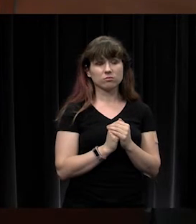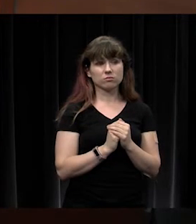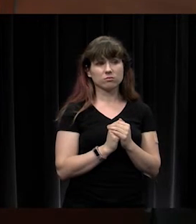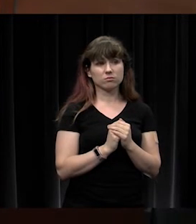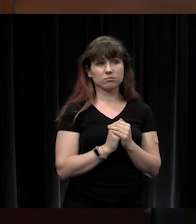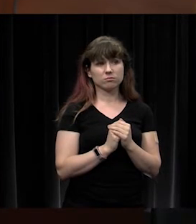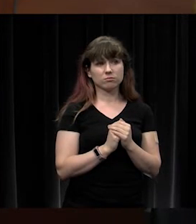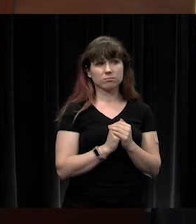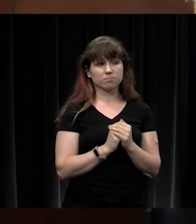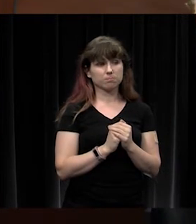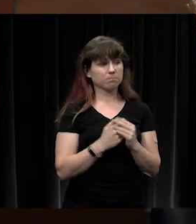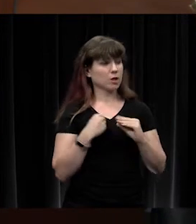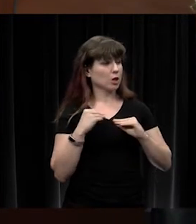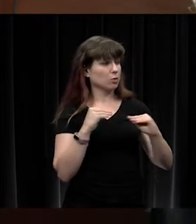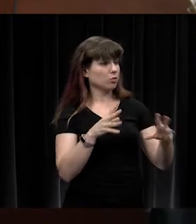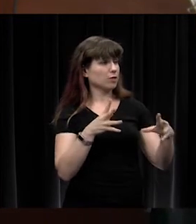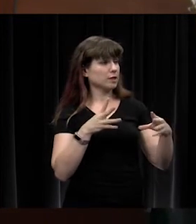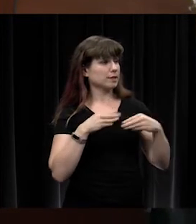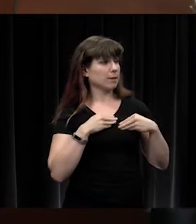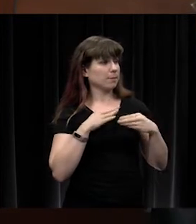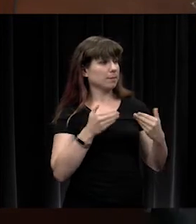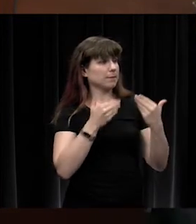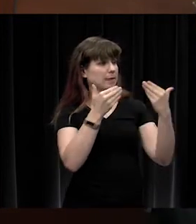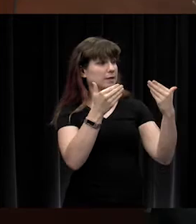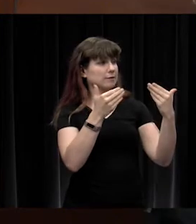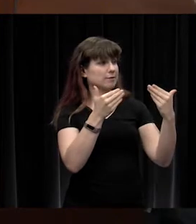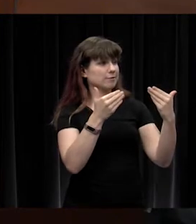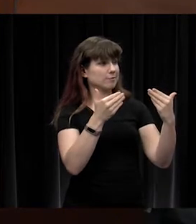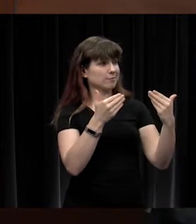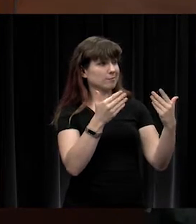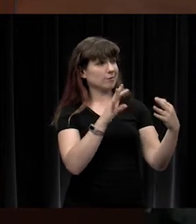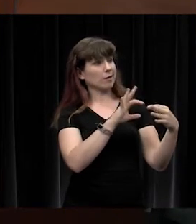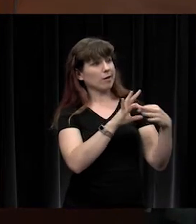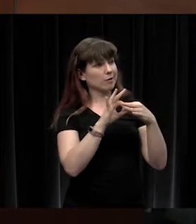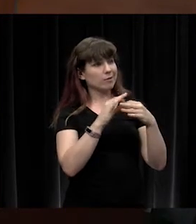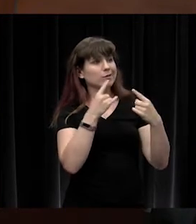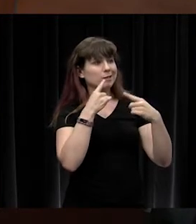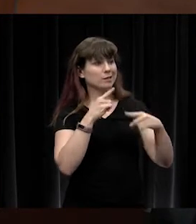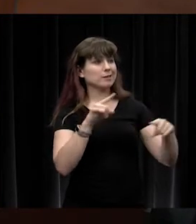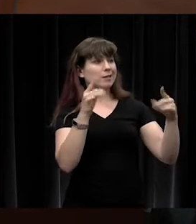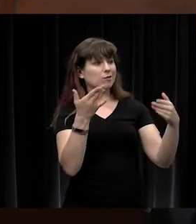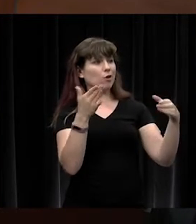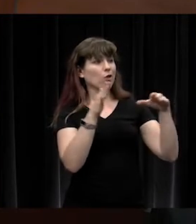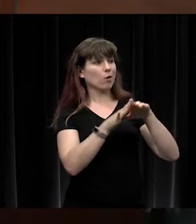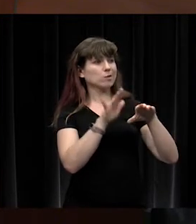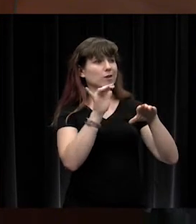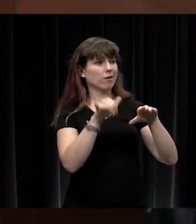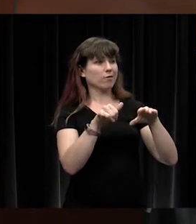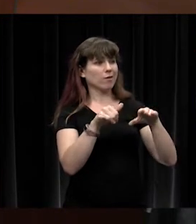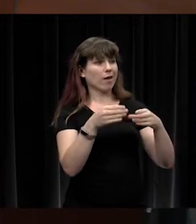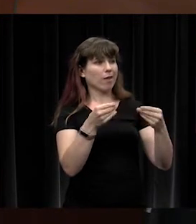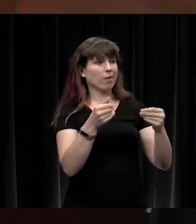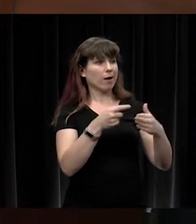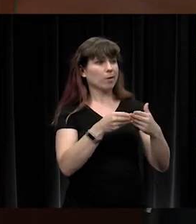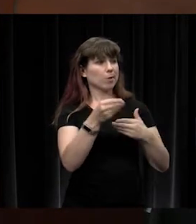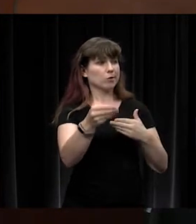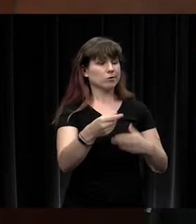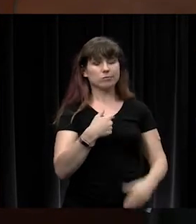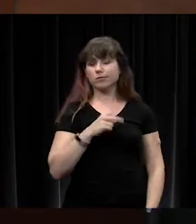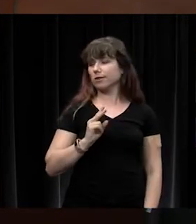I'd move to accept the bids listed in the bid summary, contingent on successful closing of related land purchase. Second.